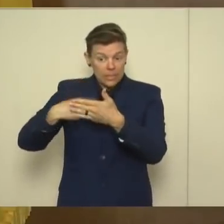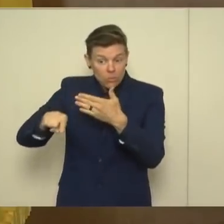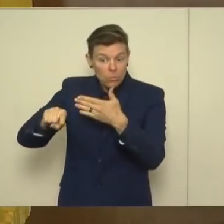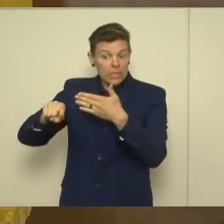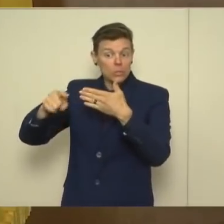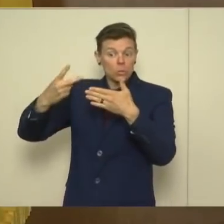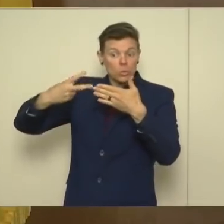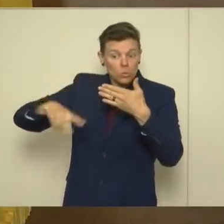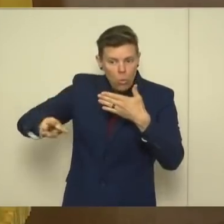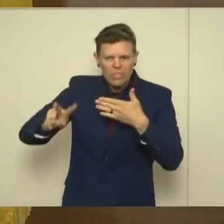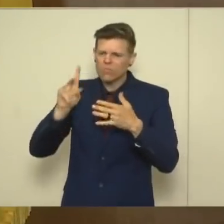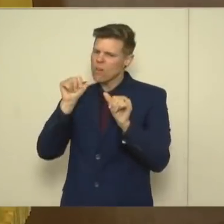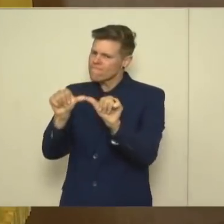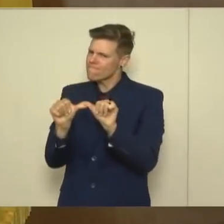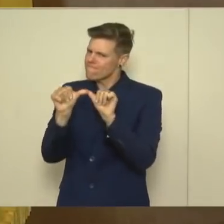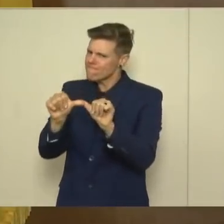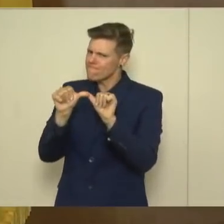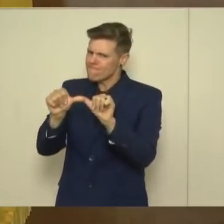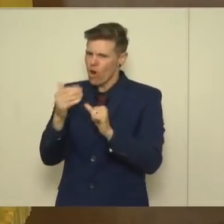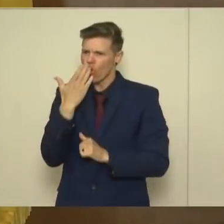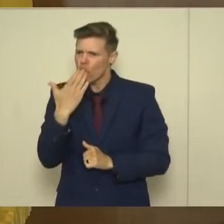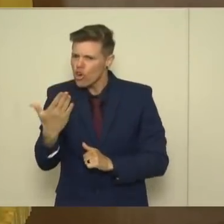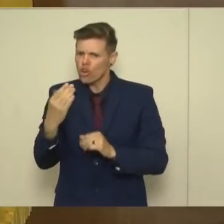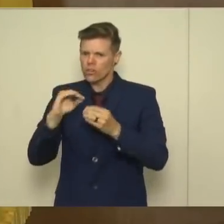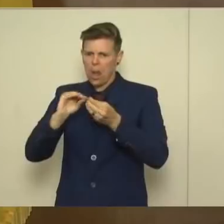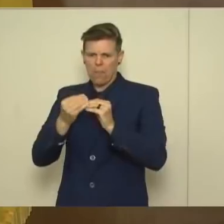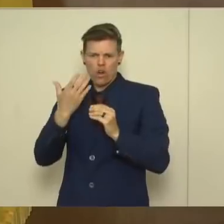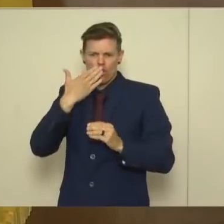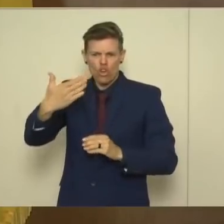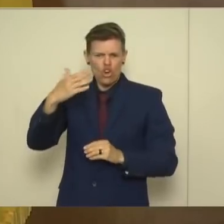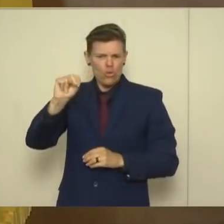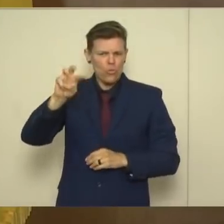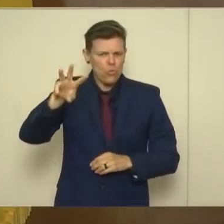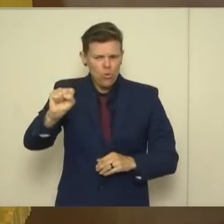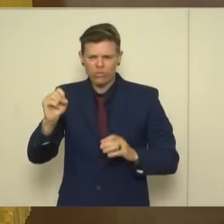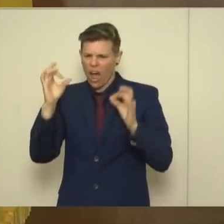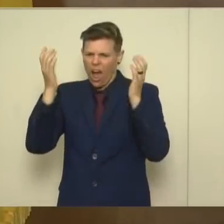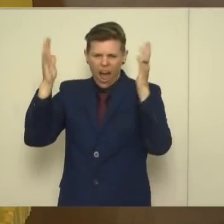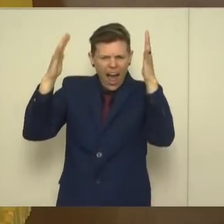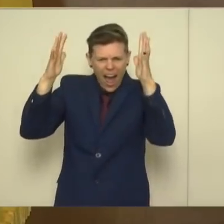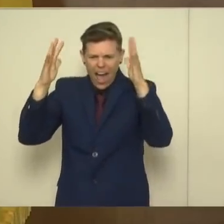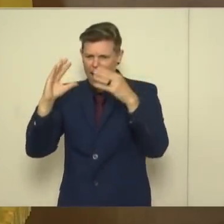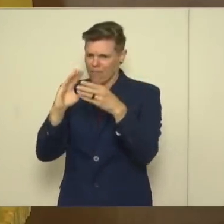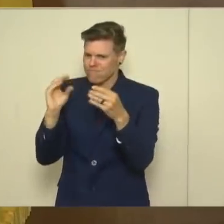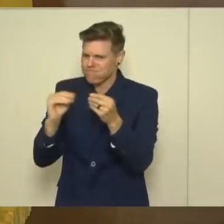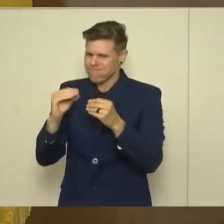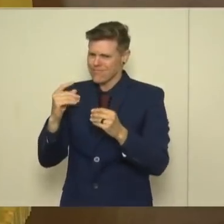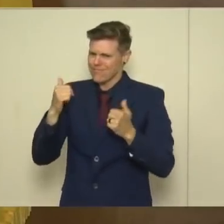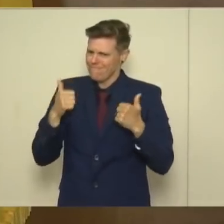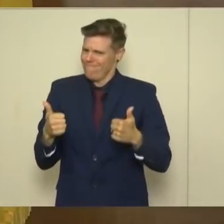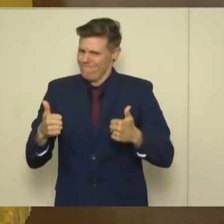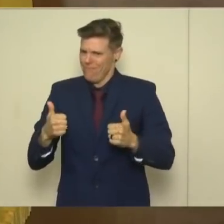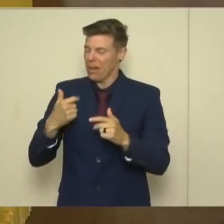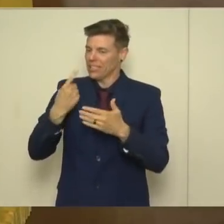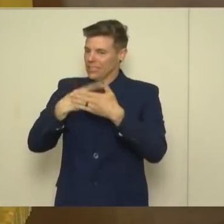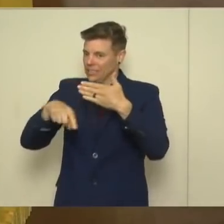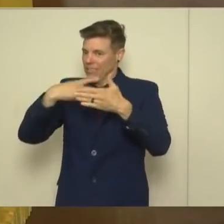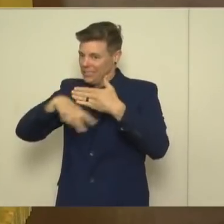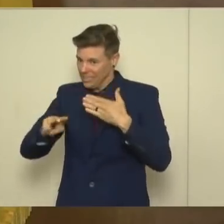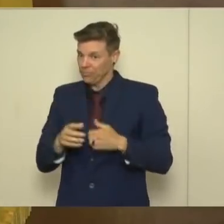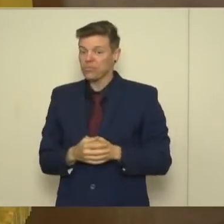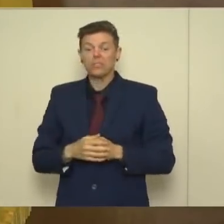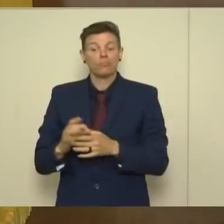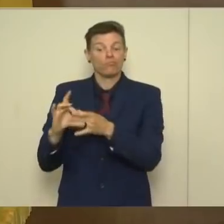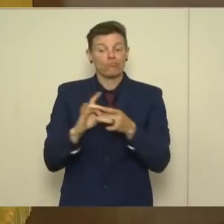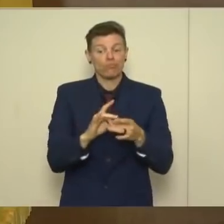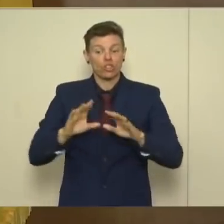news at every single one of our press conferences. One thing about the child care assistance is, while we are all proud of the fact that we